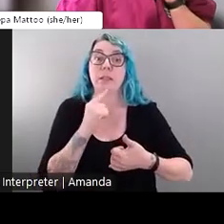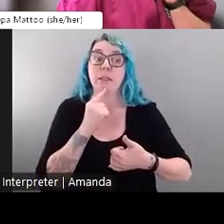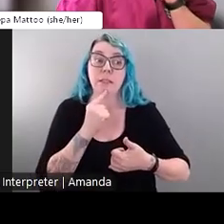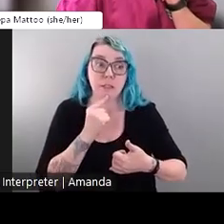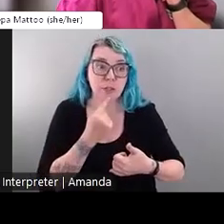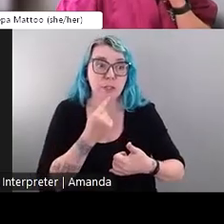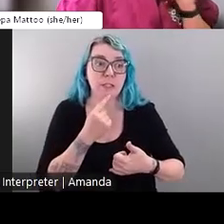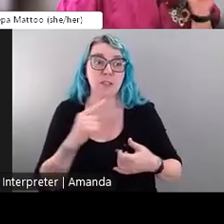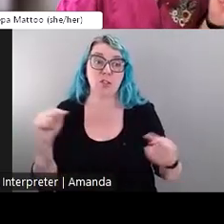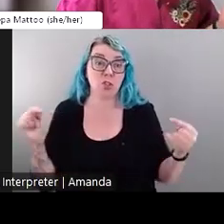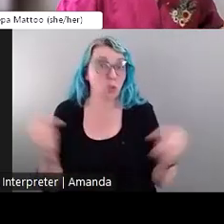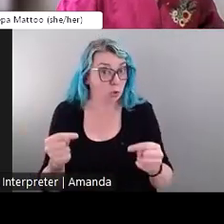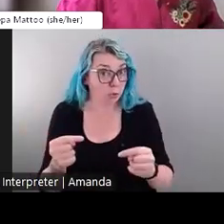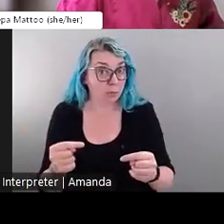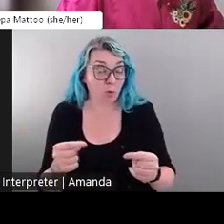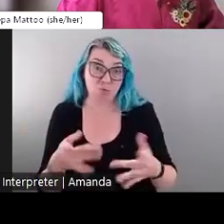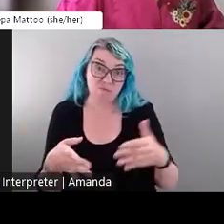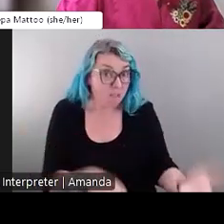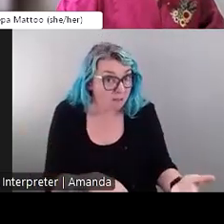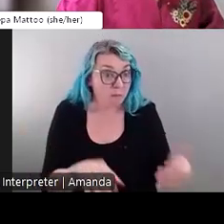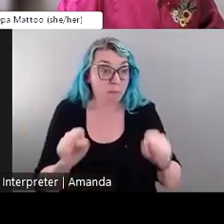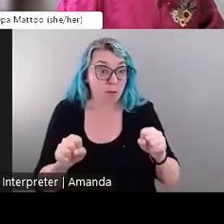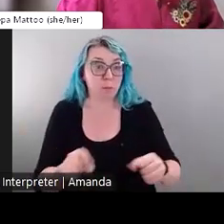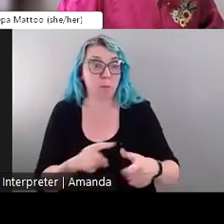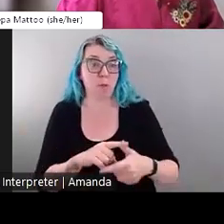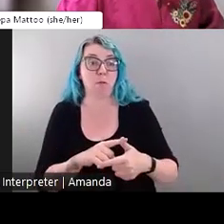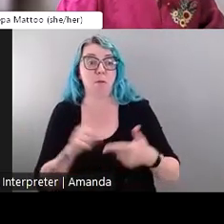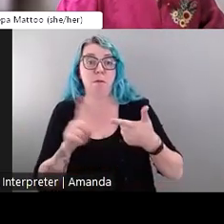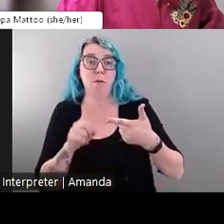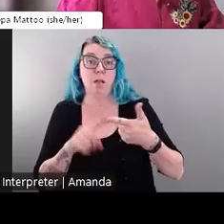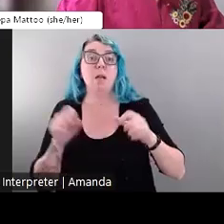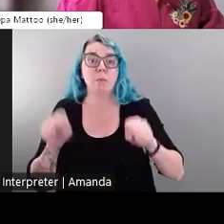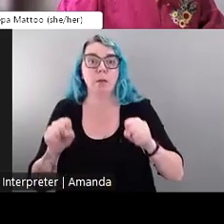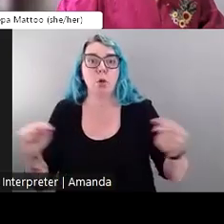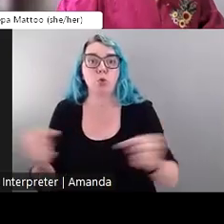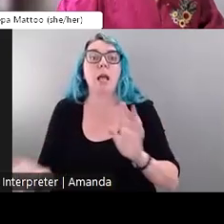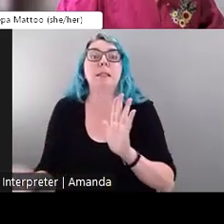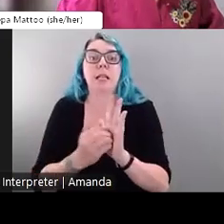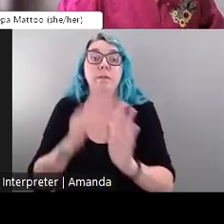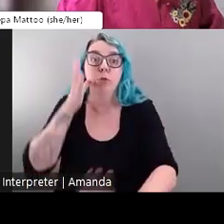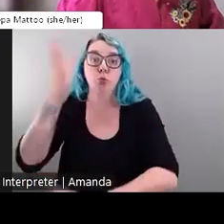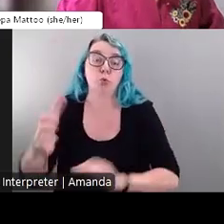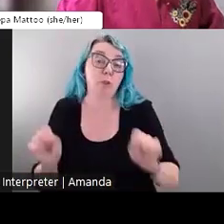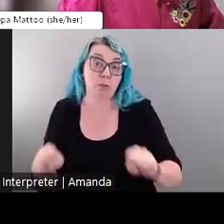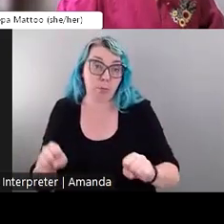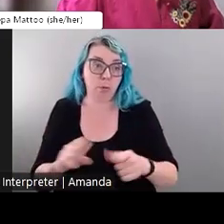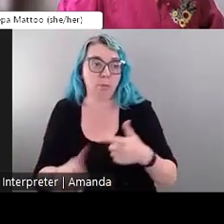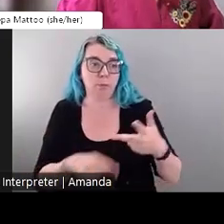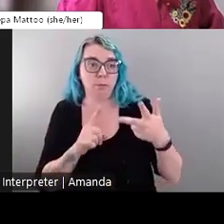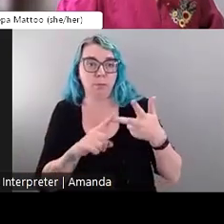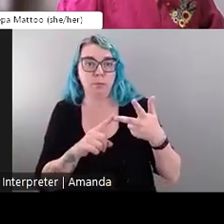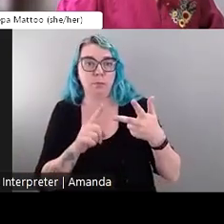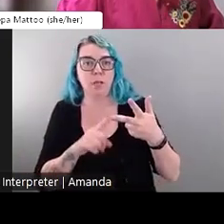lethality. Cluster 2 includes risk factors for potential reassault, and then cluster 3 includes additional systemic